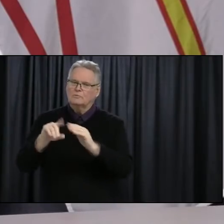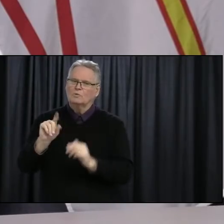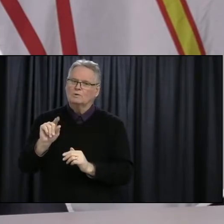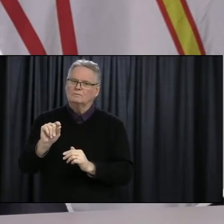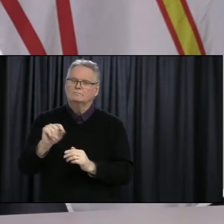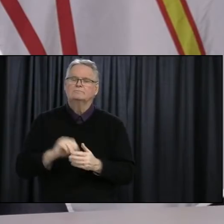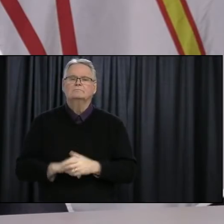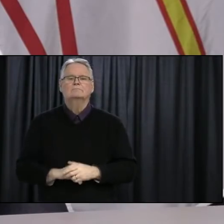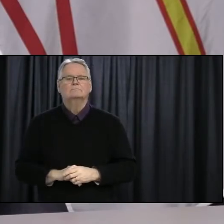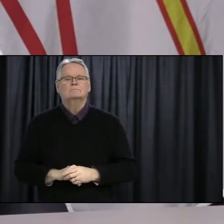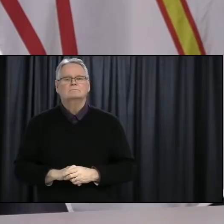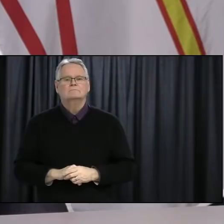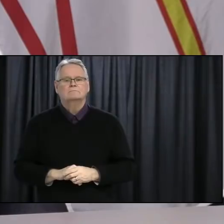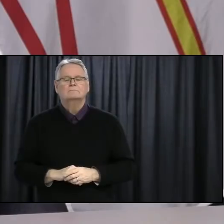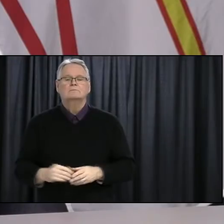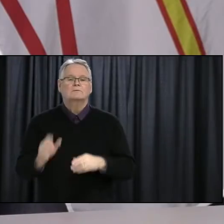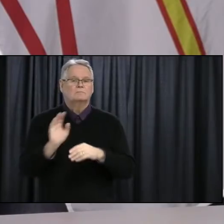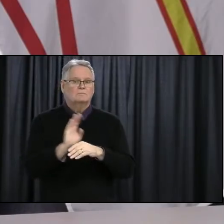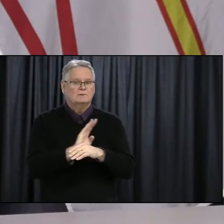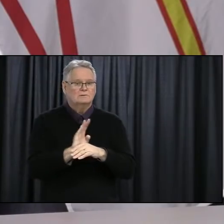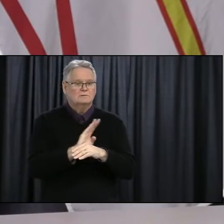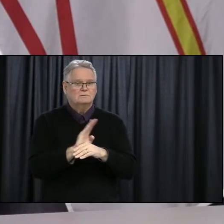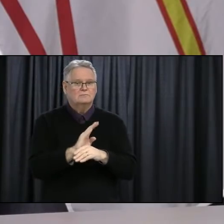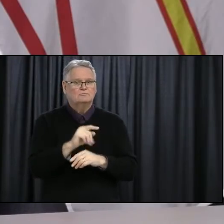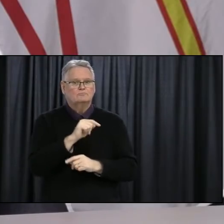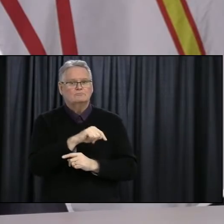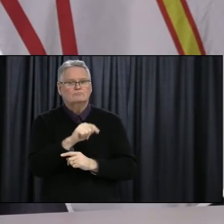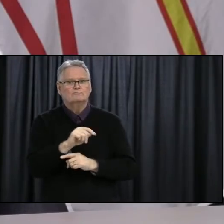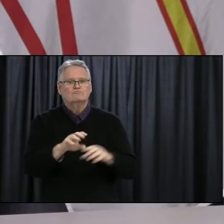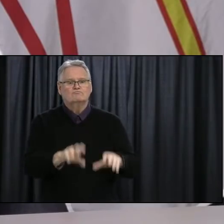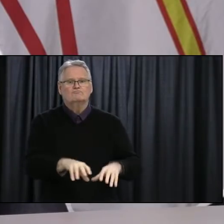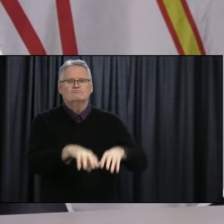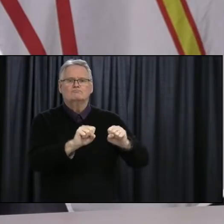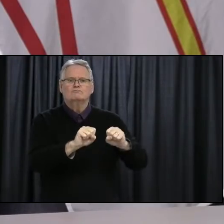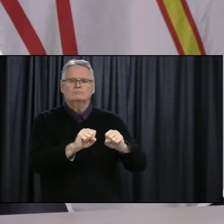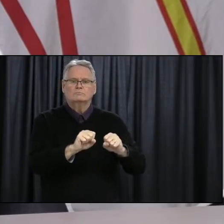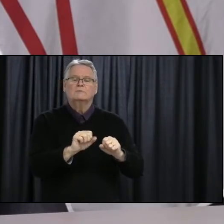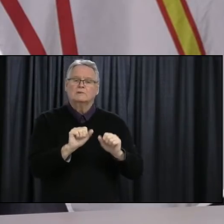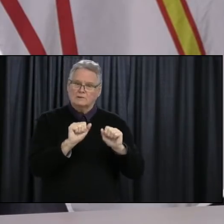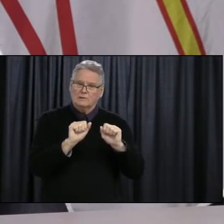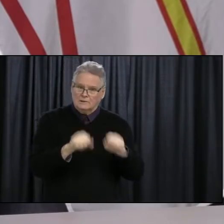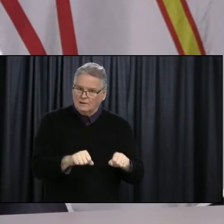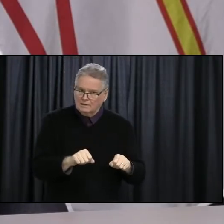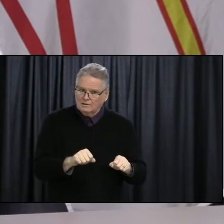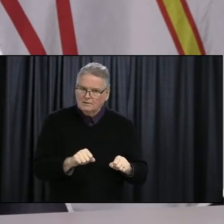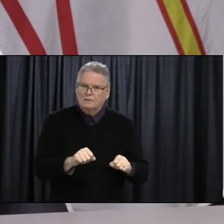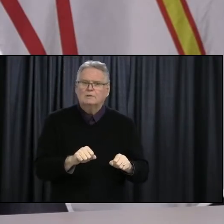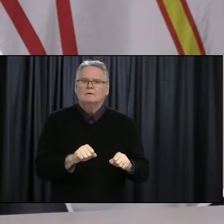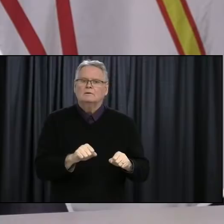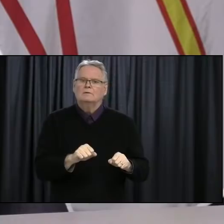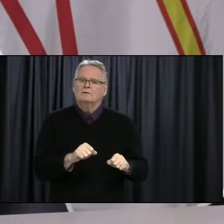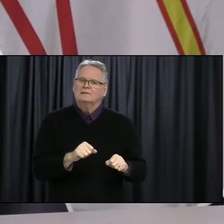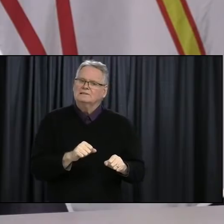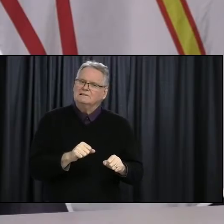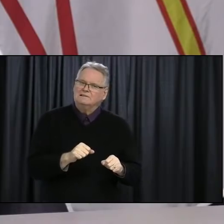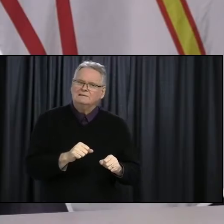a recognized business or organization, such as a family event, must be limited to your household